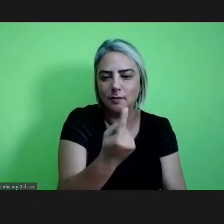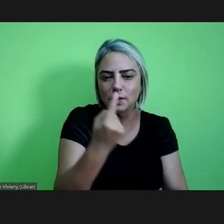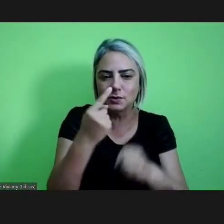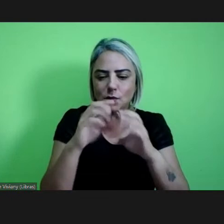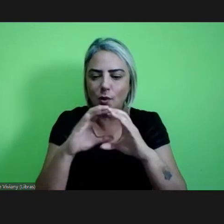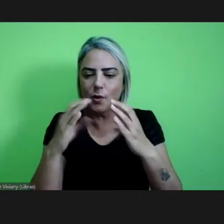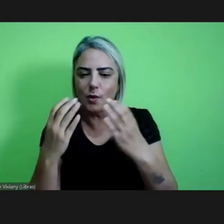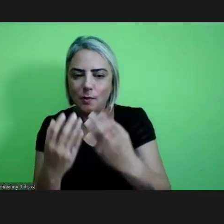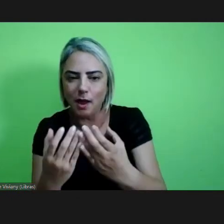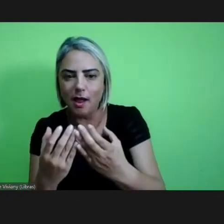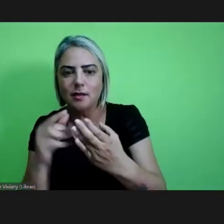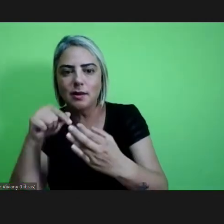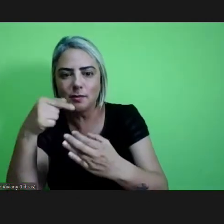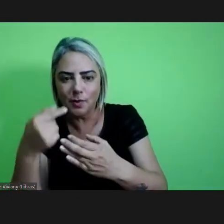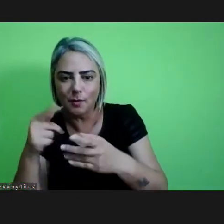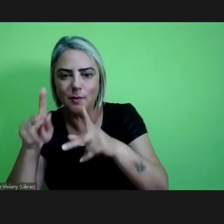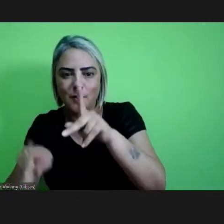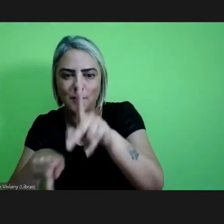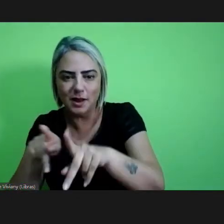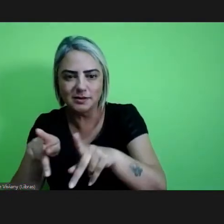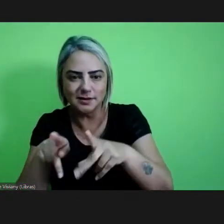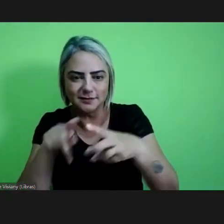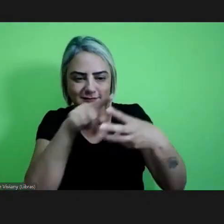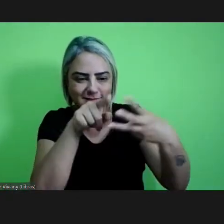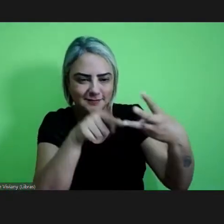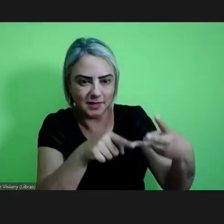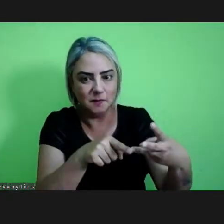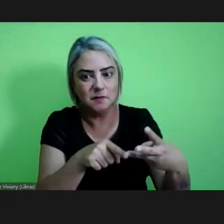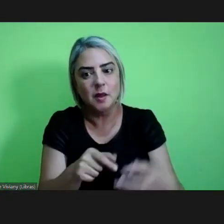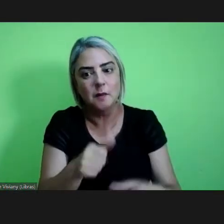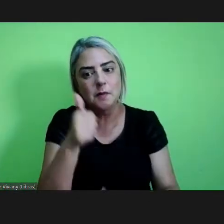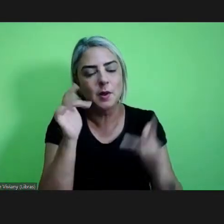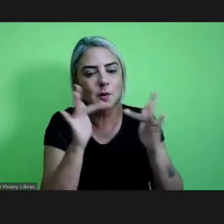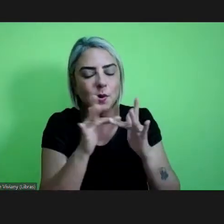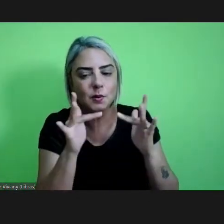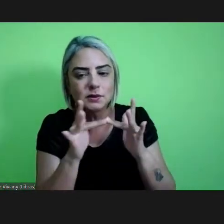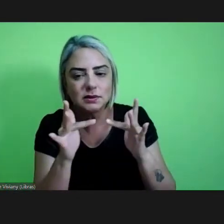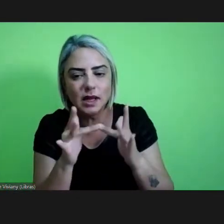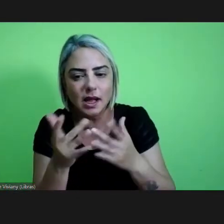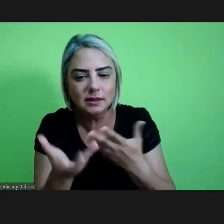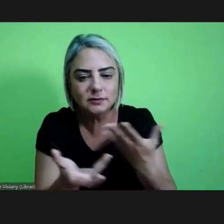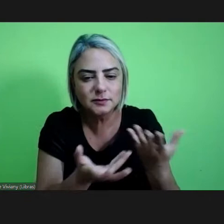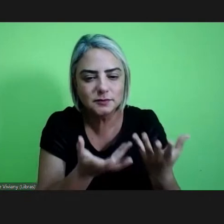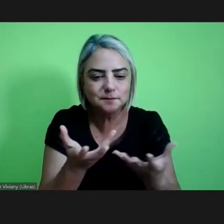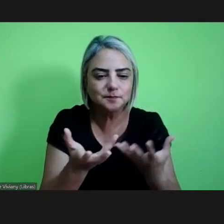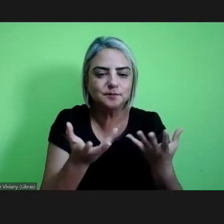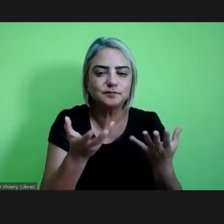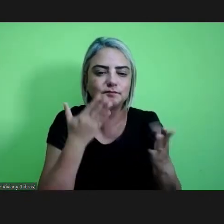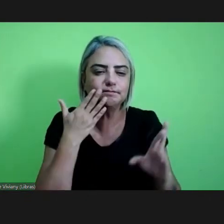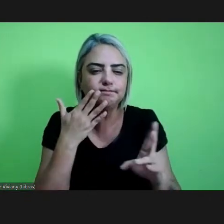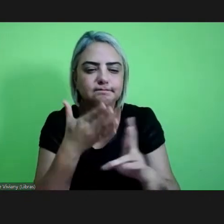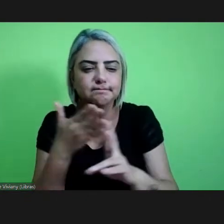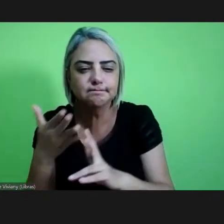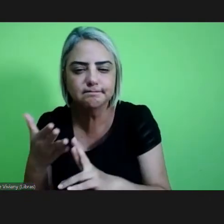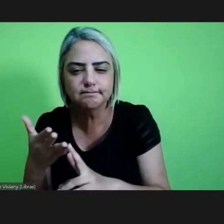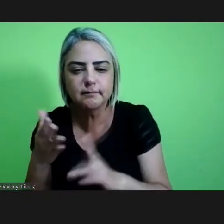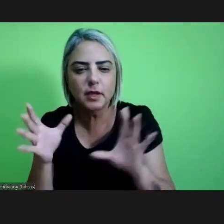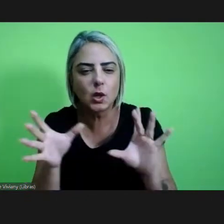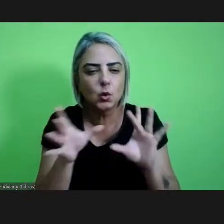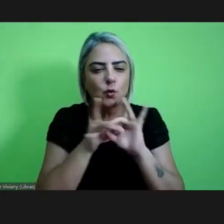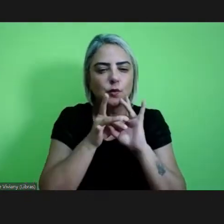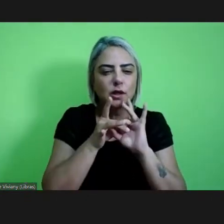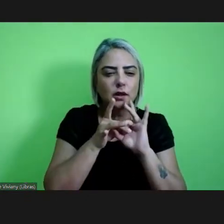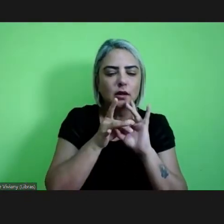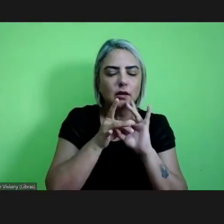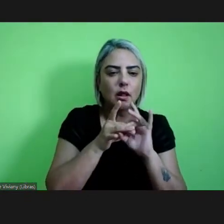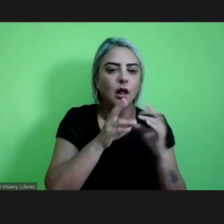of the individual, communitary, populational. So the first contact is very direct to